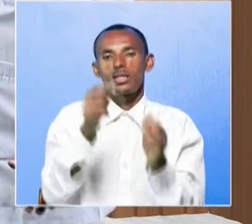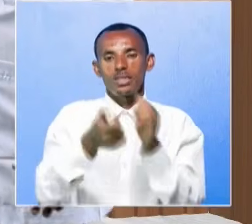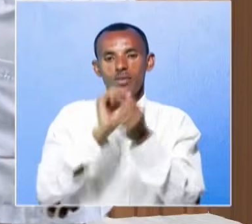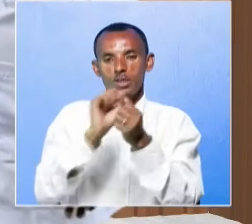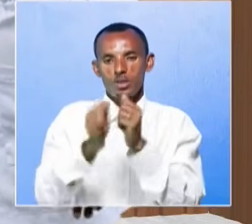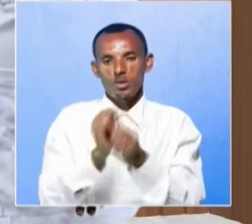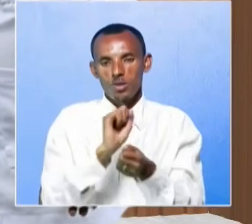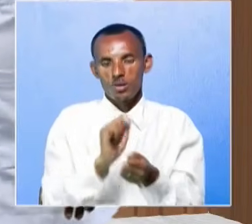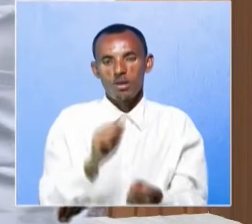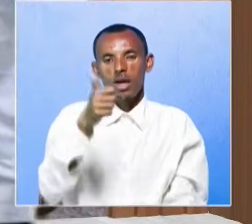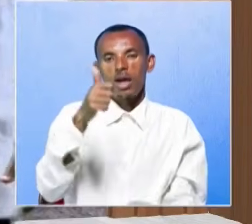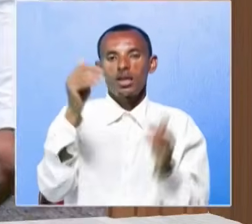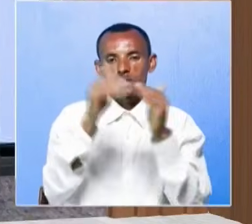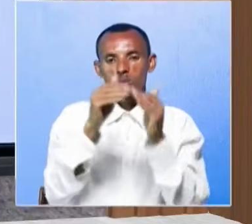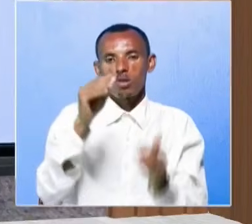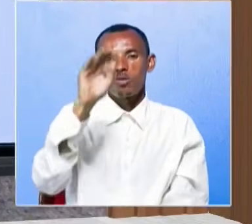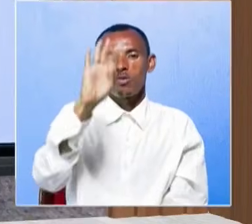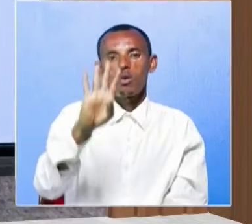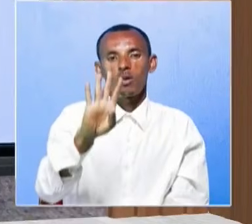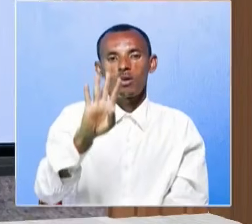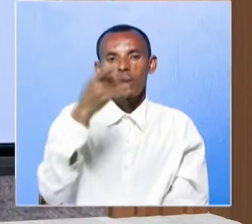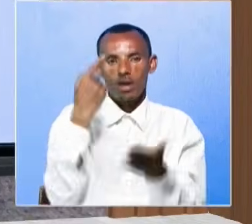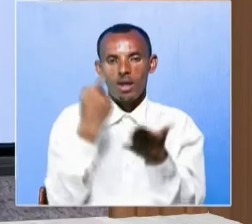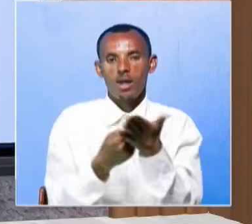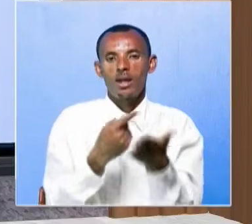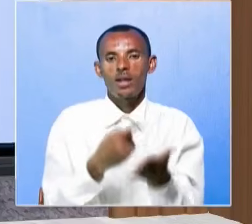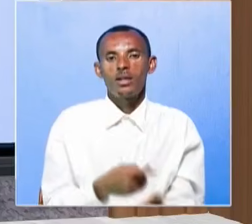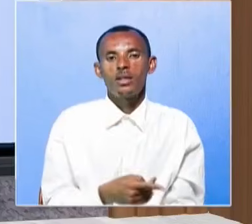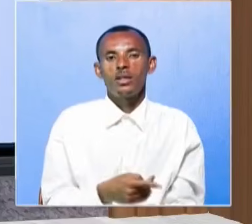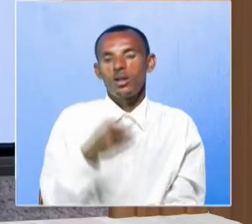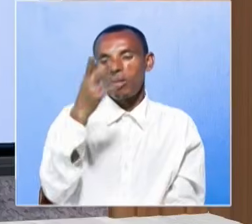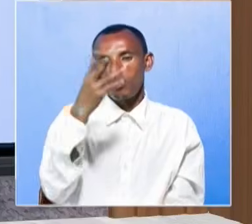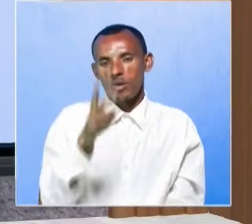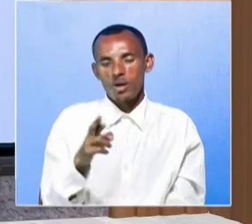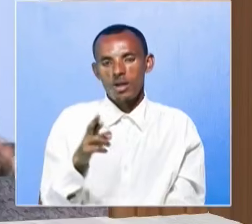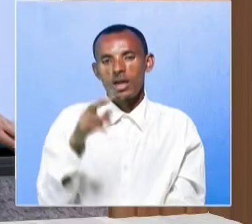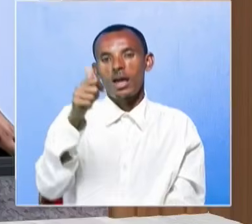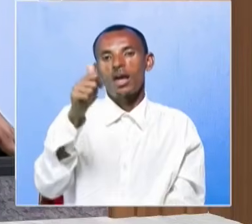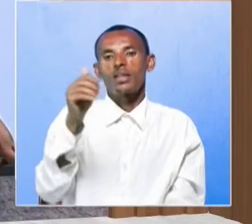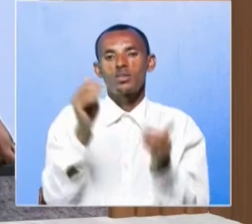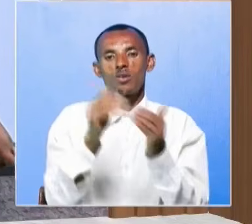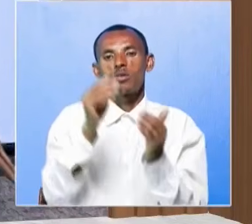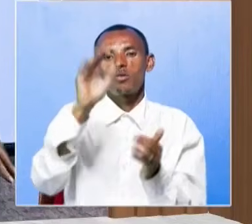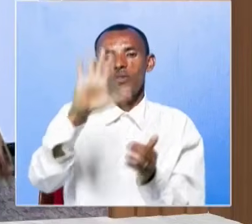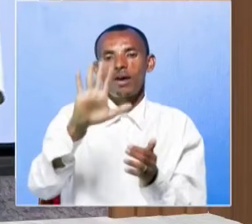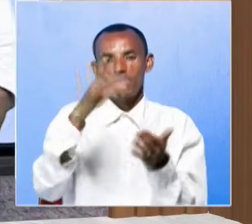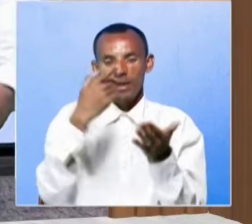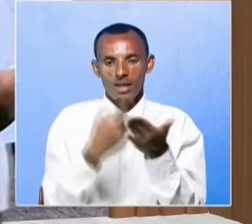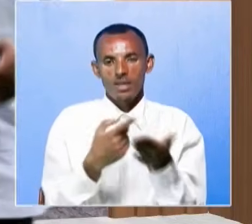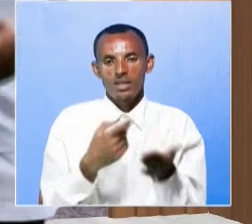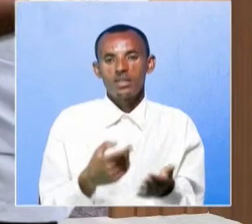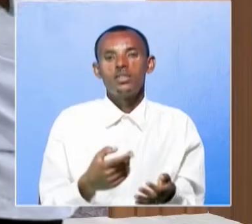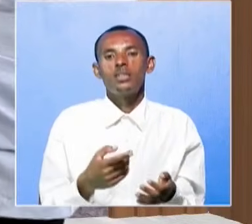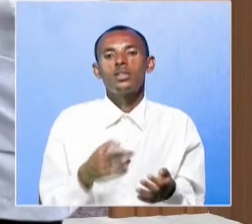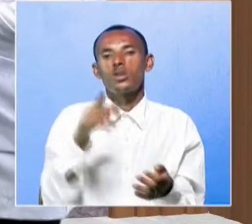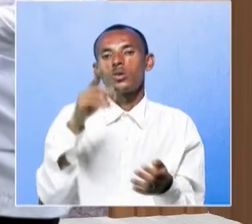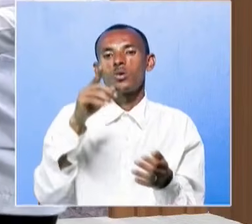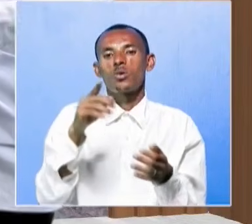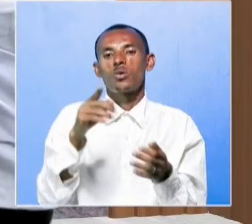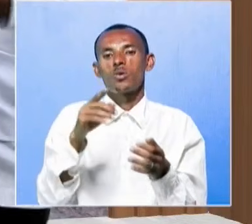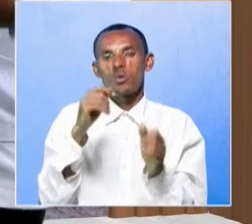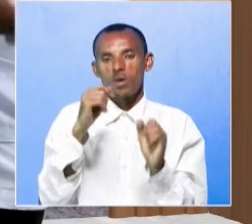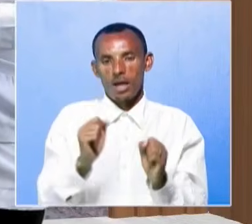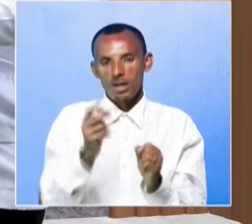substitute a is equals to 4 here, or a is equals to 5 here, then you can see